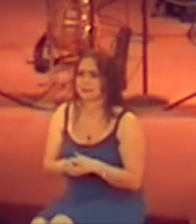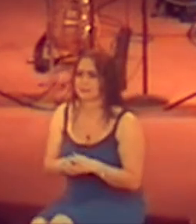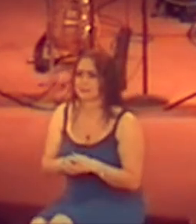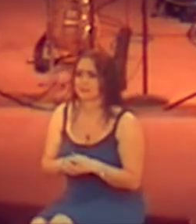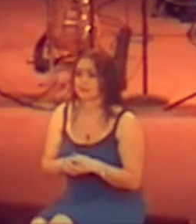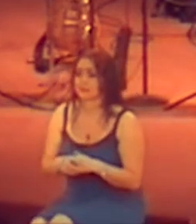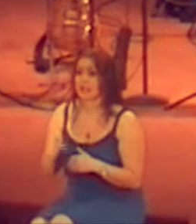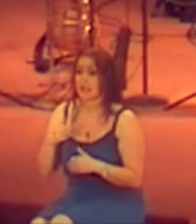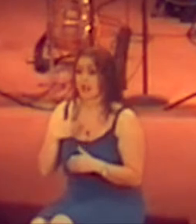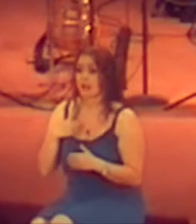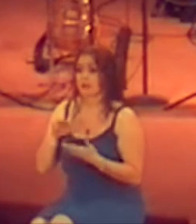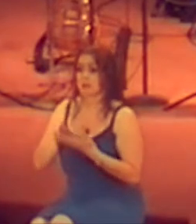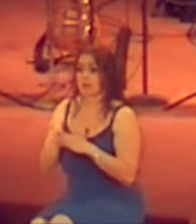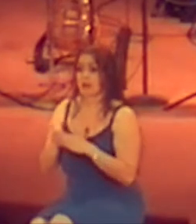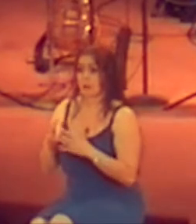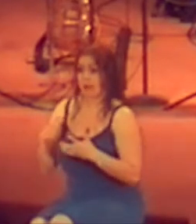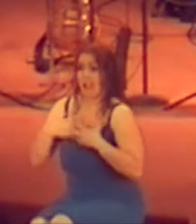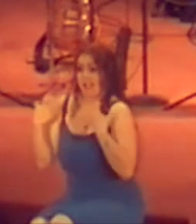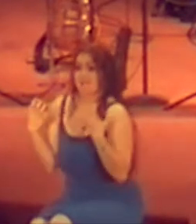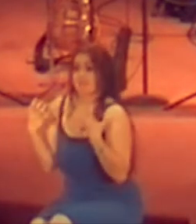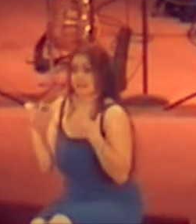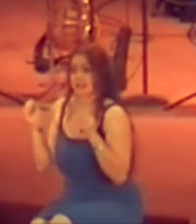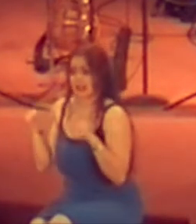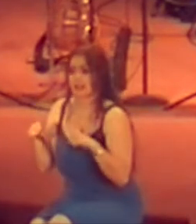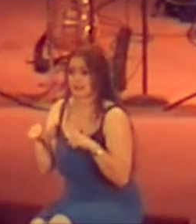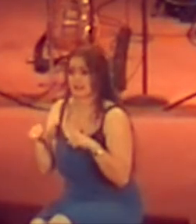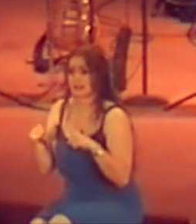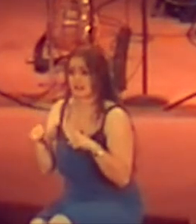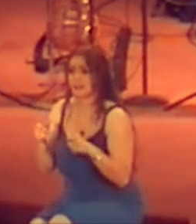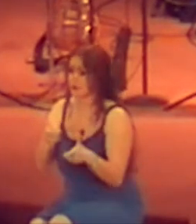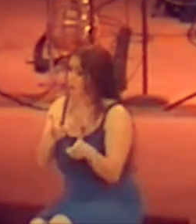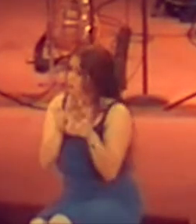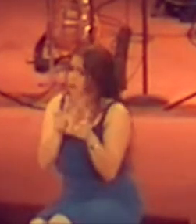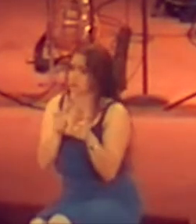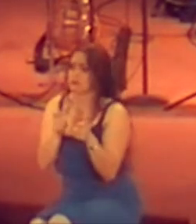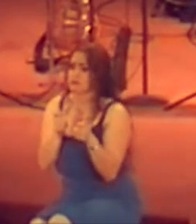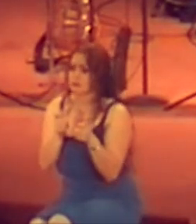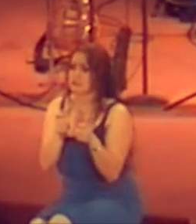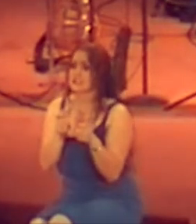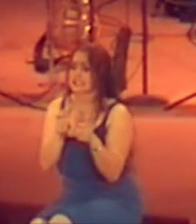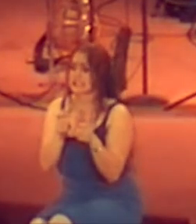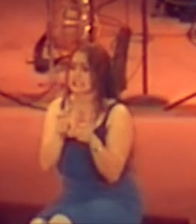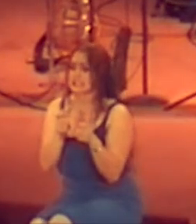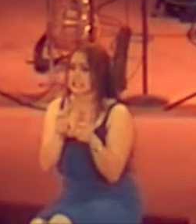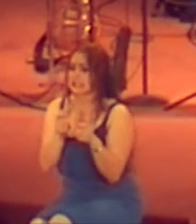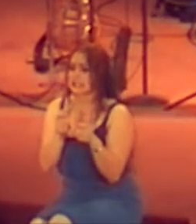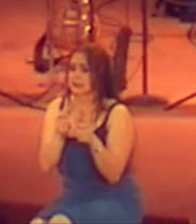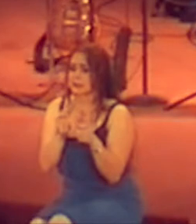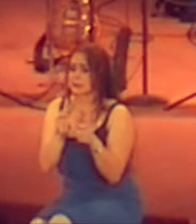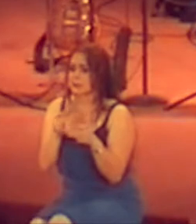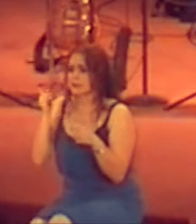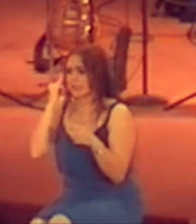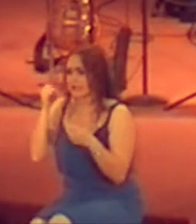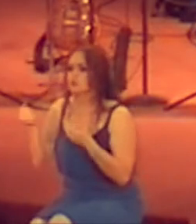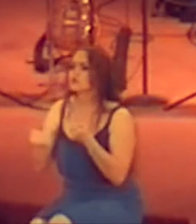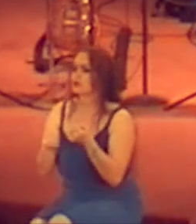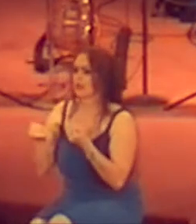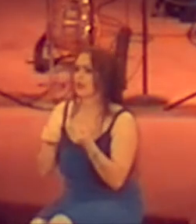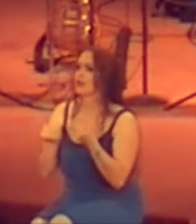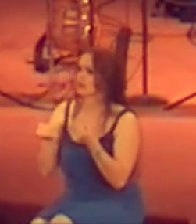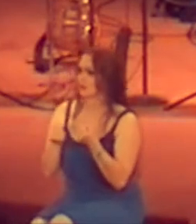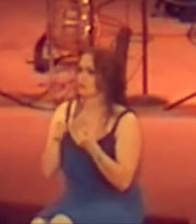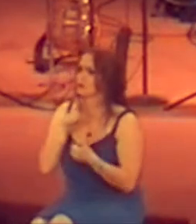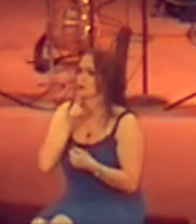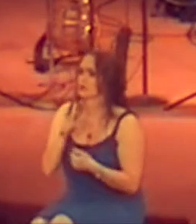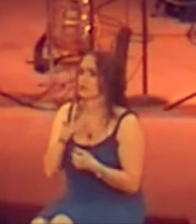I can get angry. I'm not going to lie to you guys. I can get angry real quick, real fast, especially when I'm driving. When I'm driving,